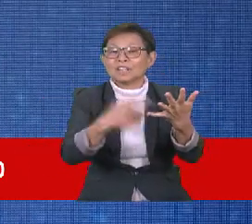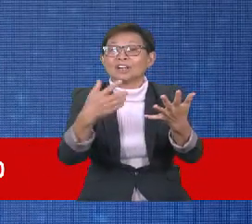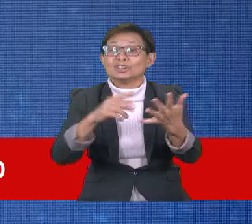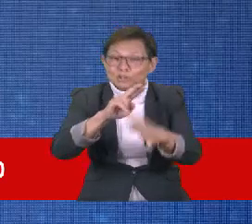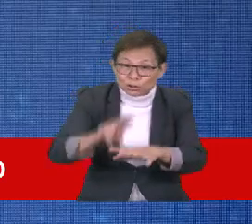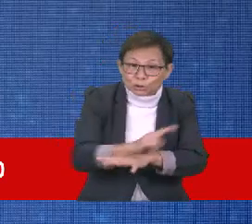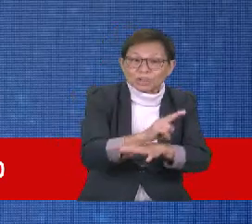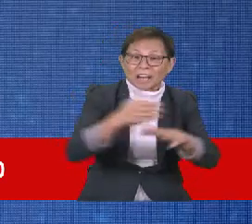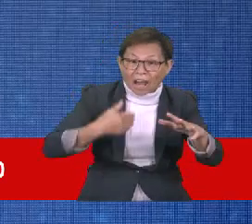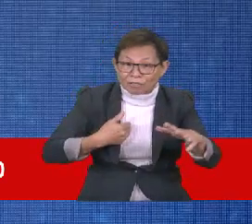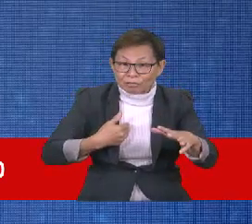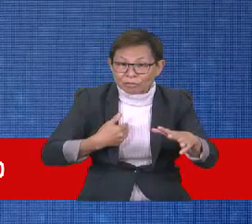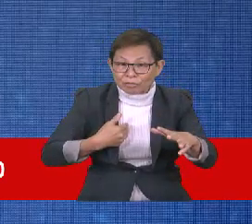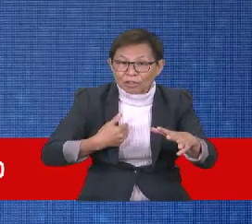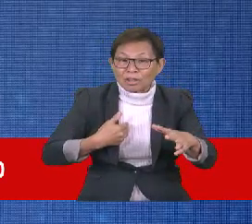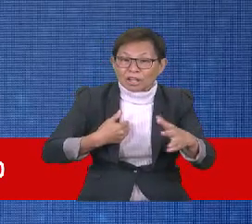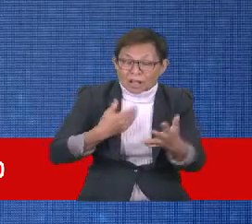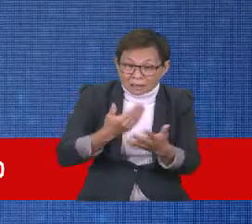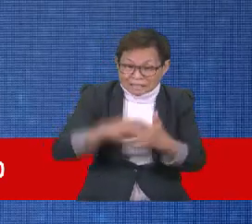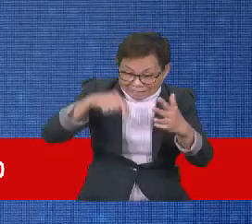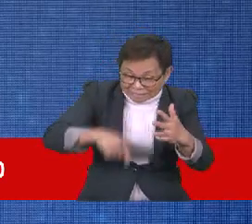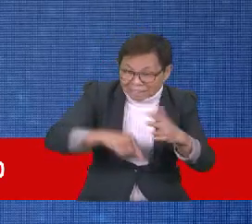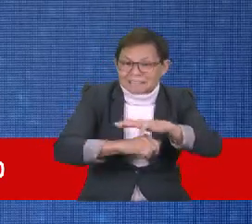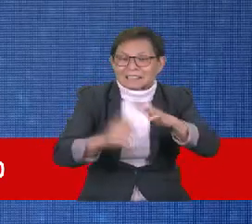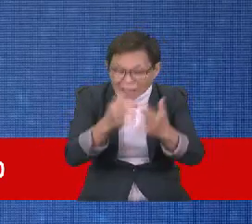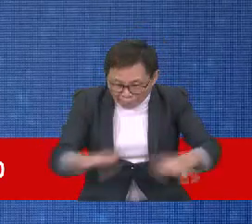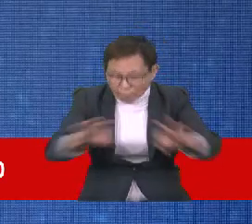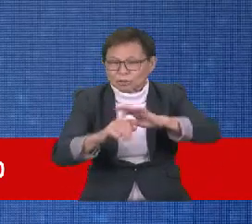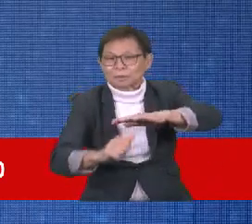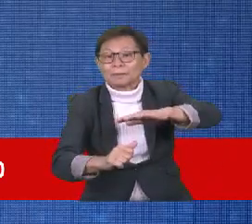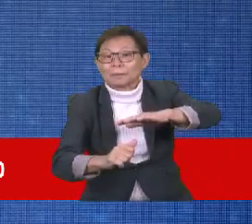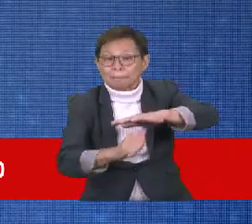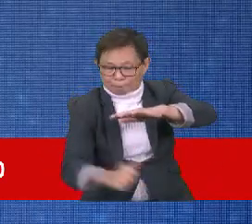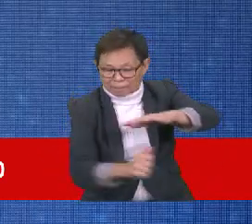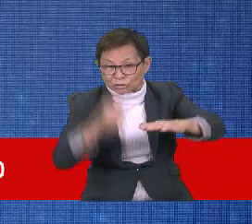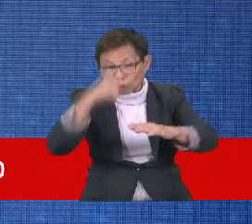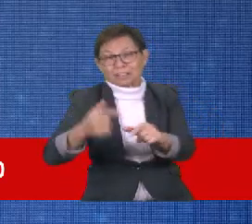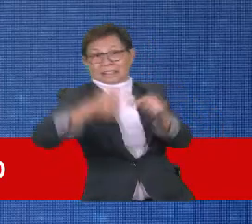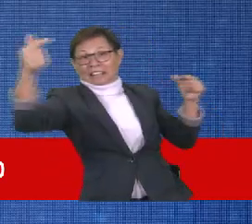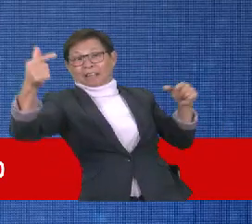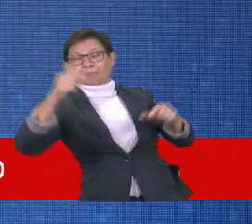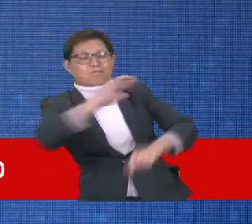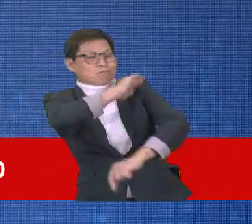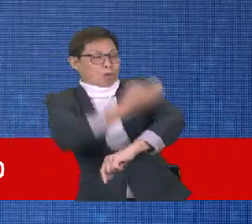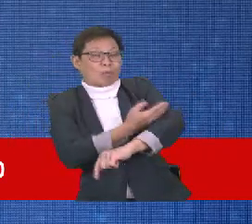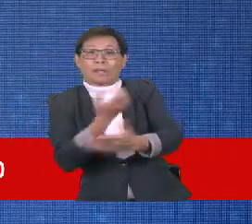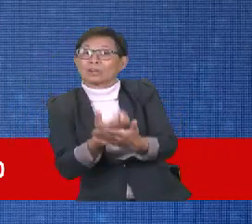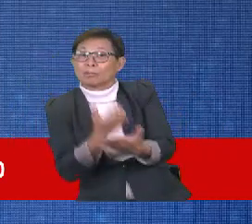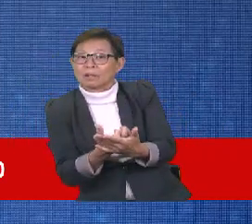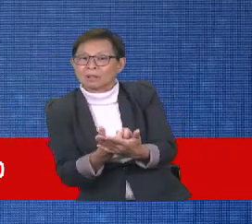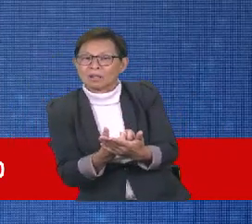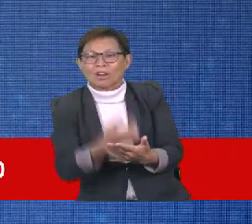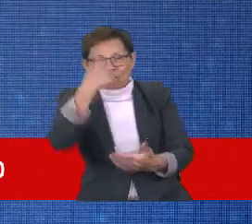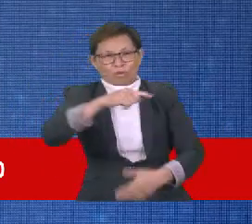using and having this as an important base for the great powers economically, both